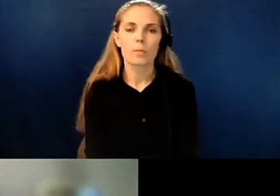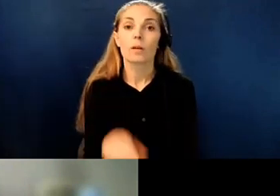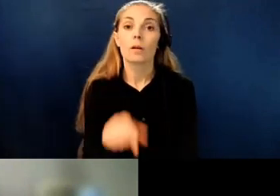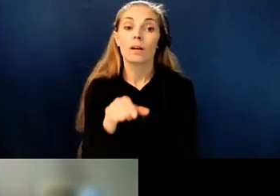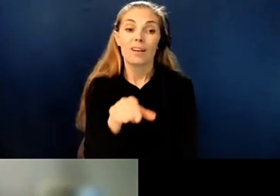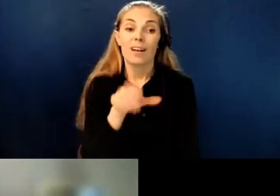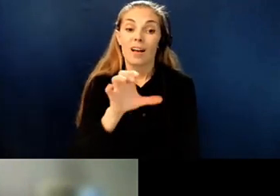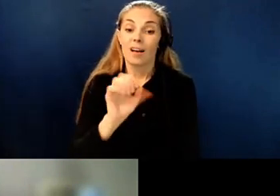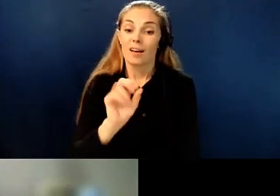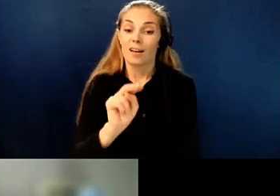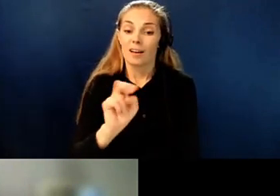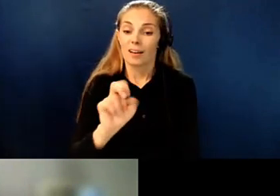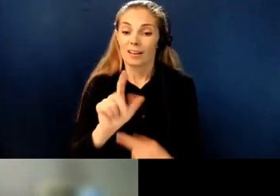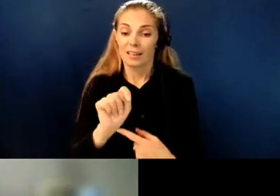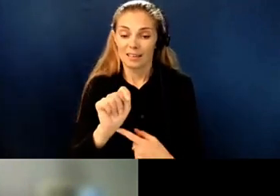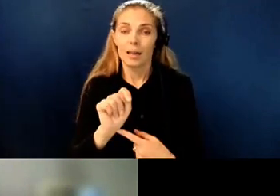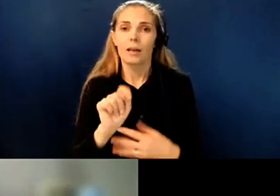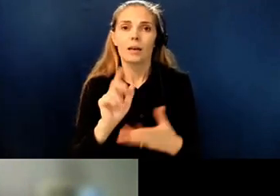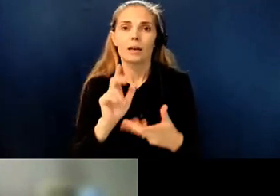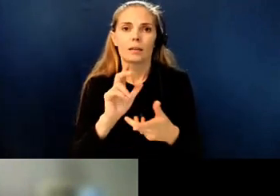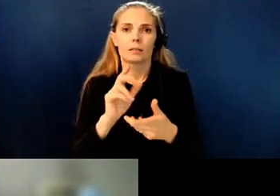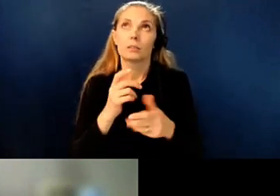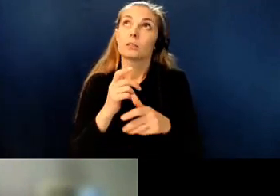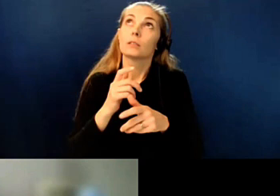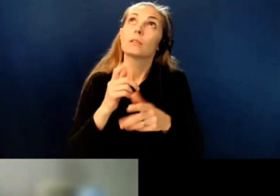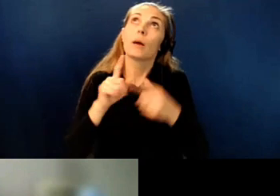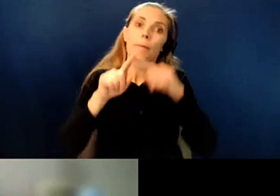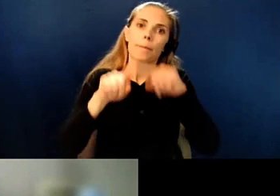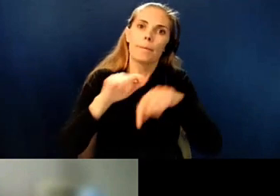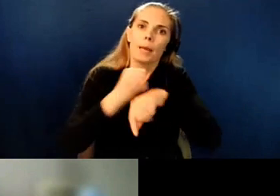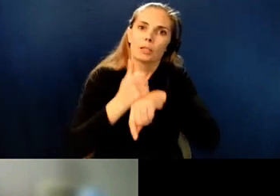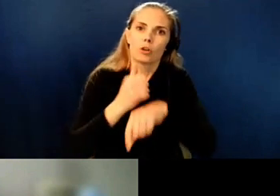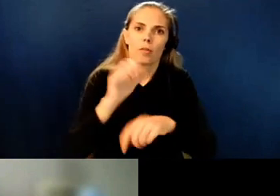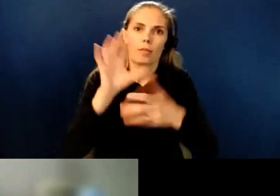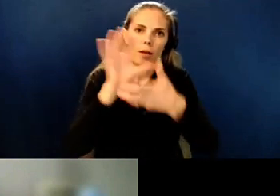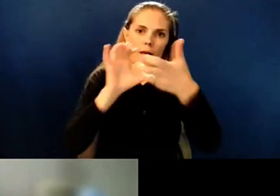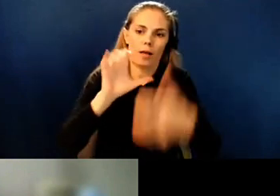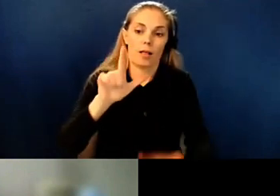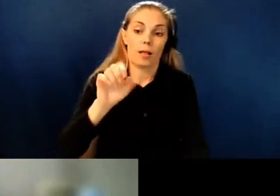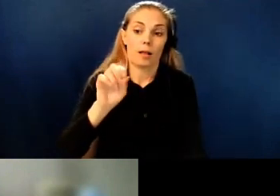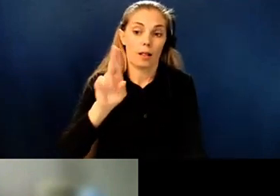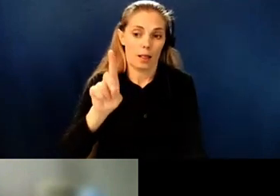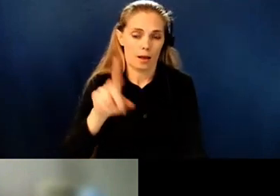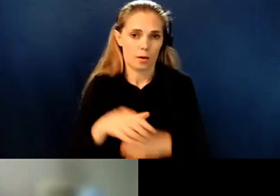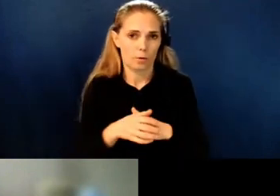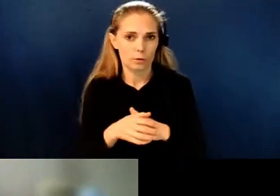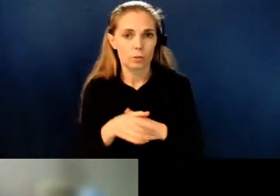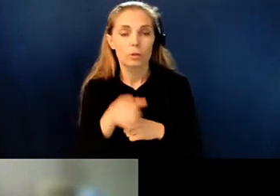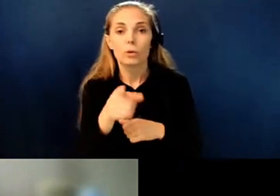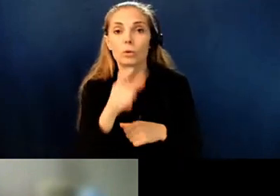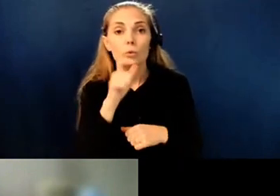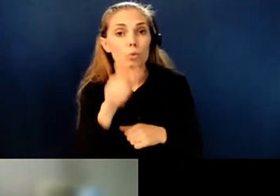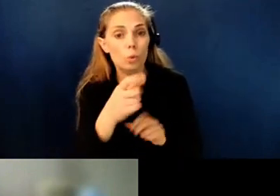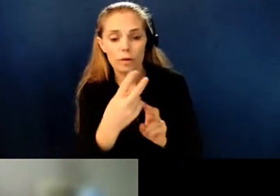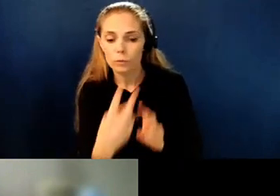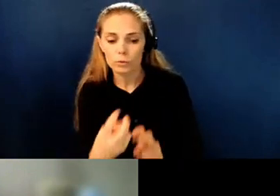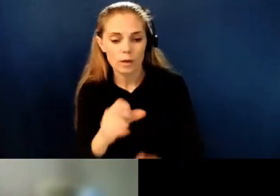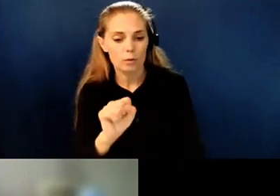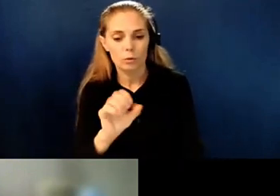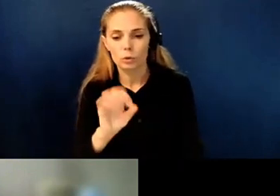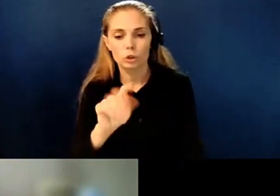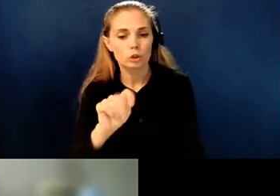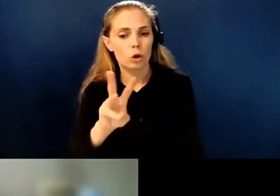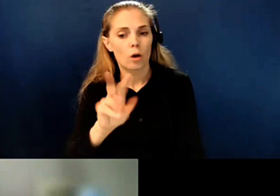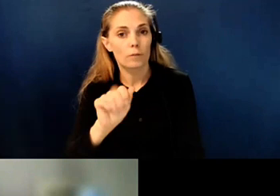internet connections. There's no software to download, which means there's no impact on your local IT. So if you have an IT department, they're going to